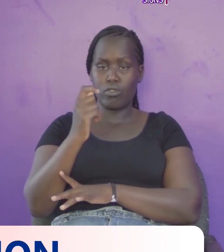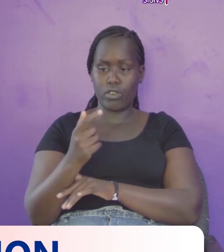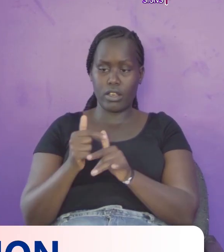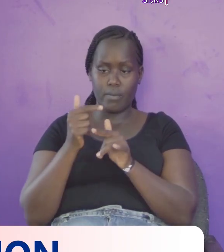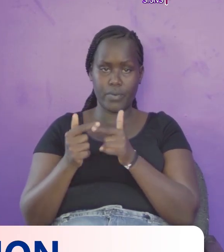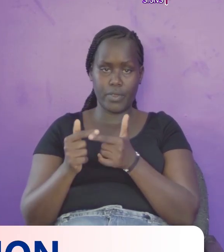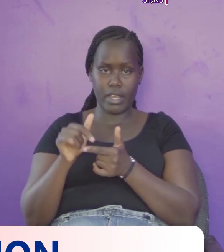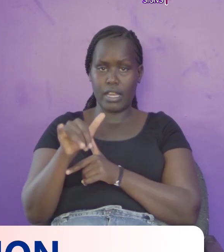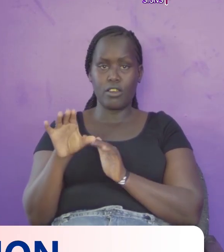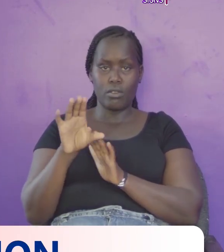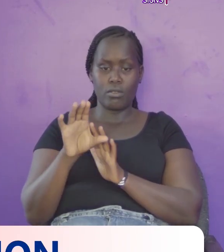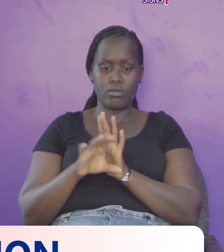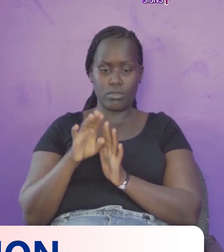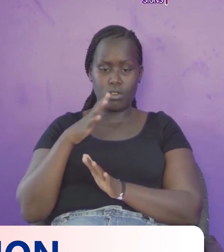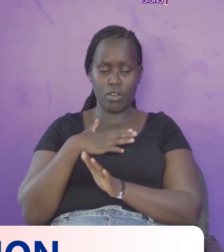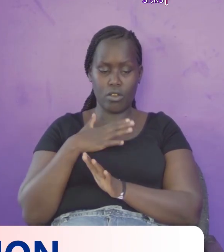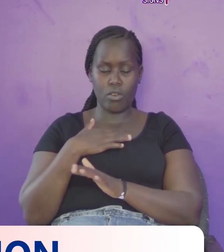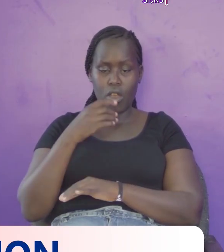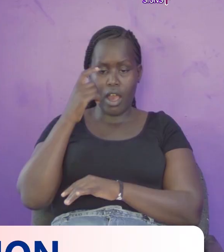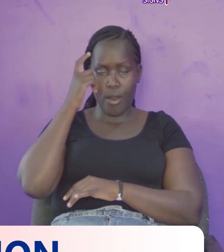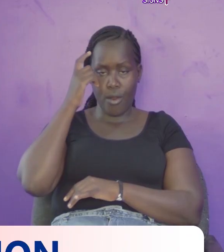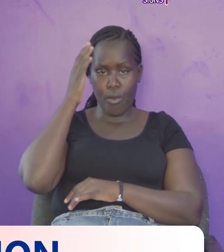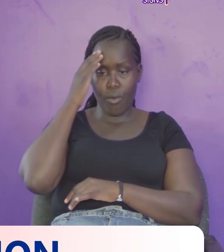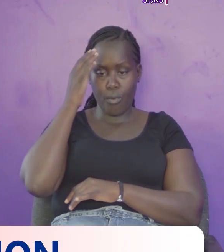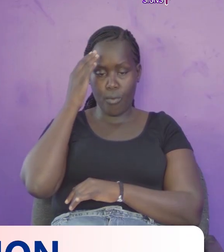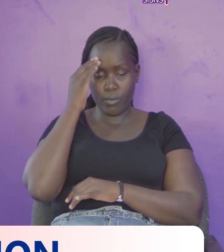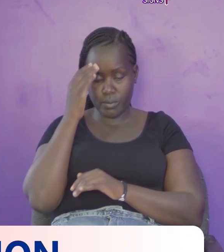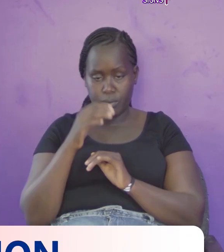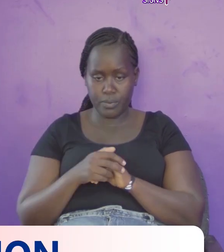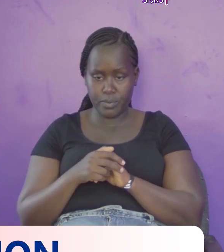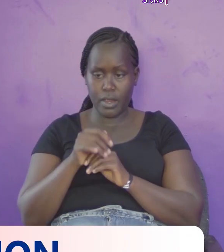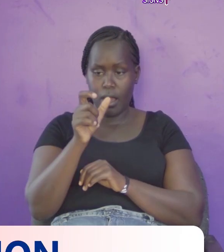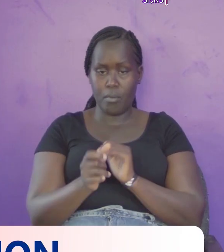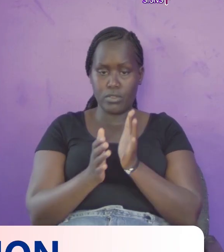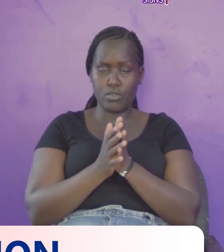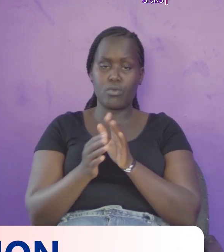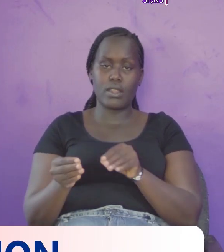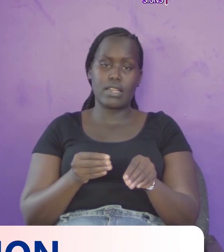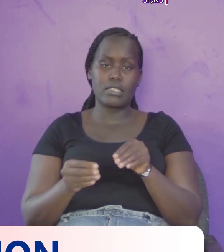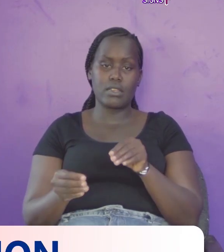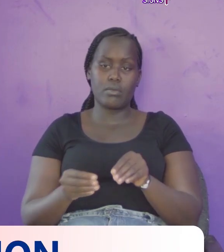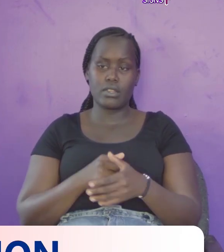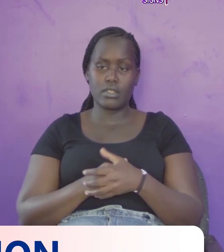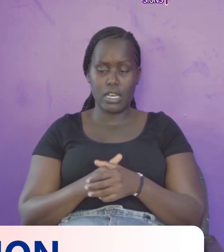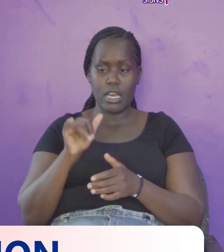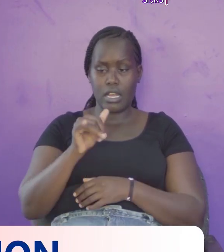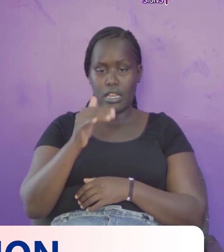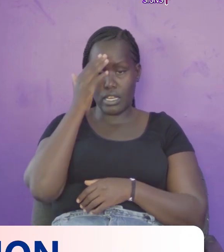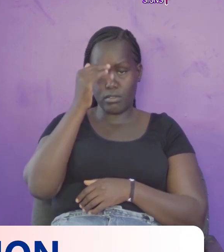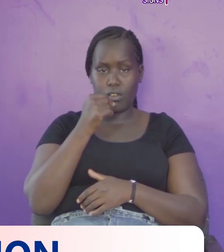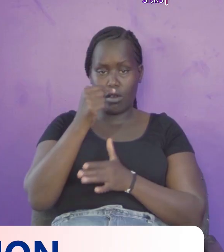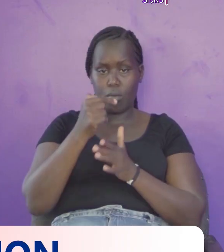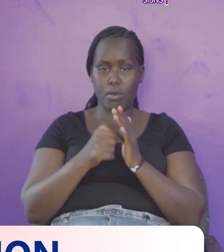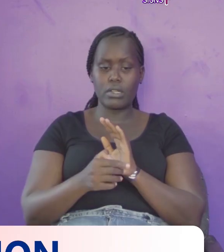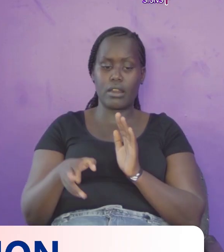for our constitution that recognizes Yes. a person with disability. And that's why I tell you, and I